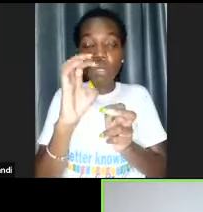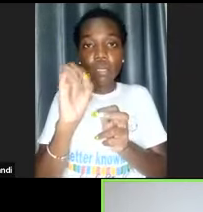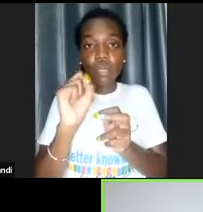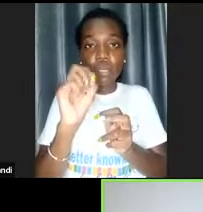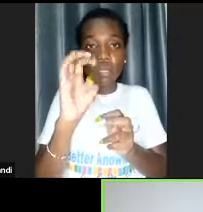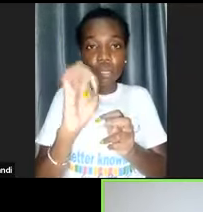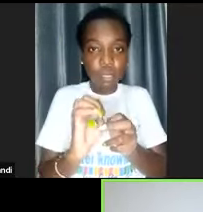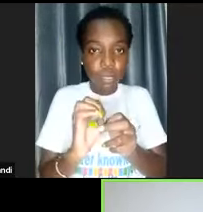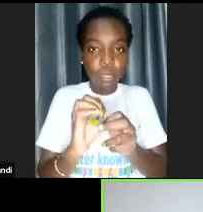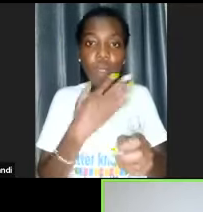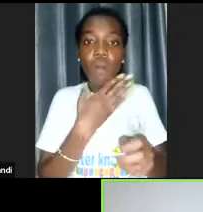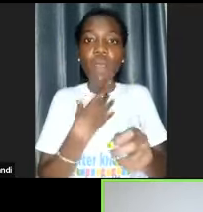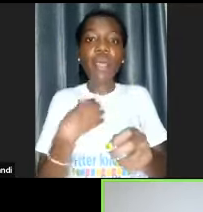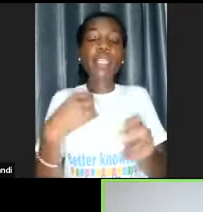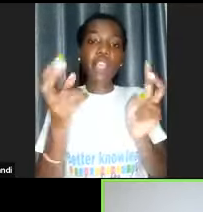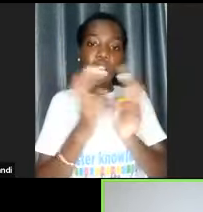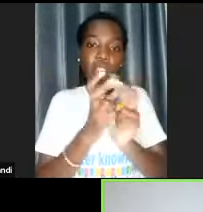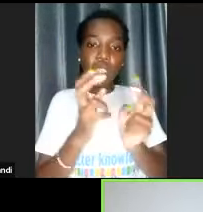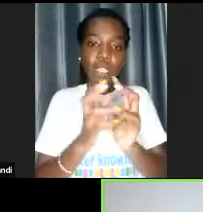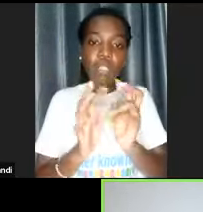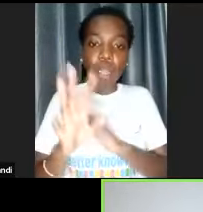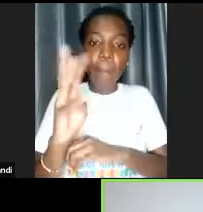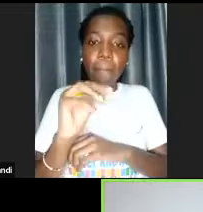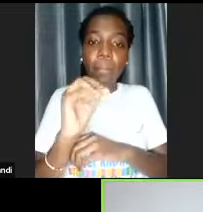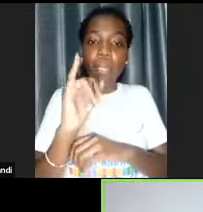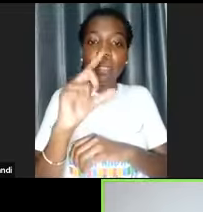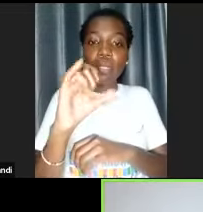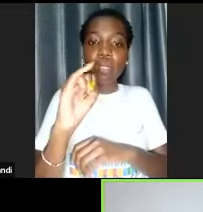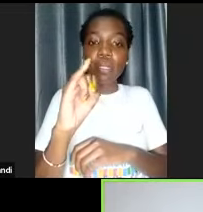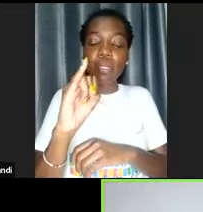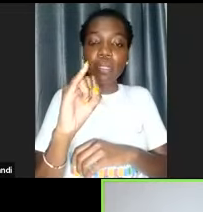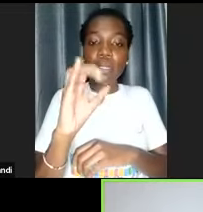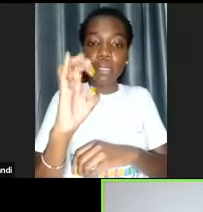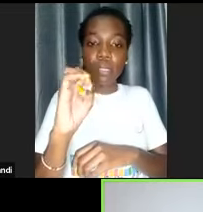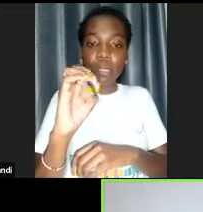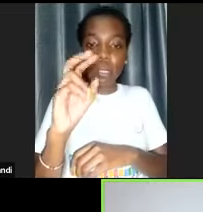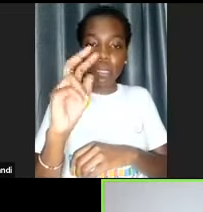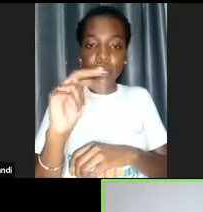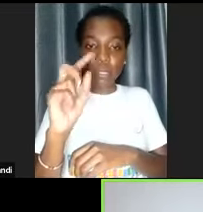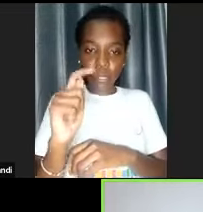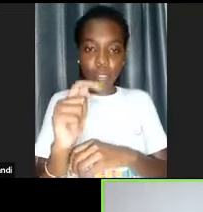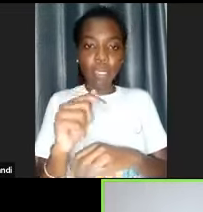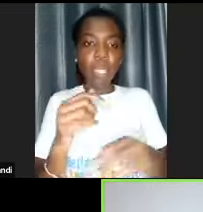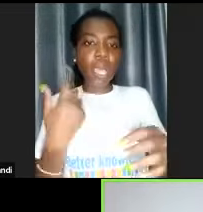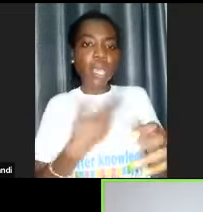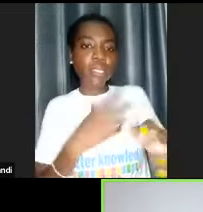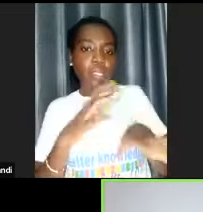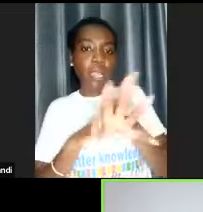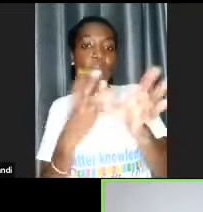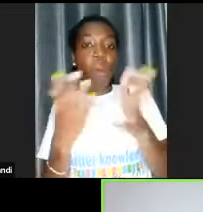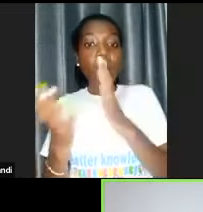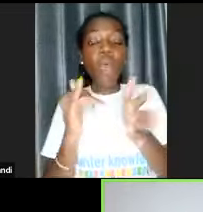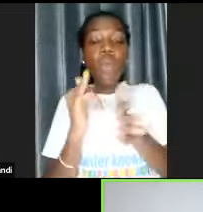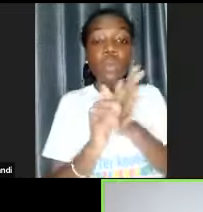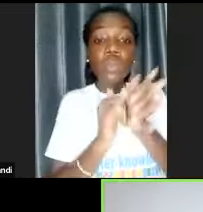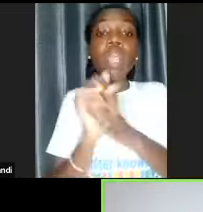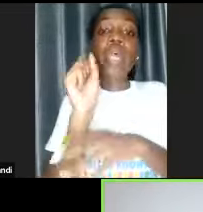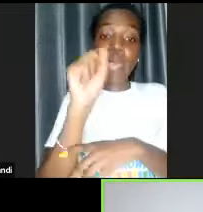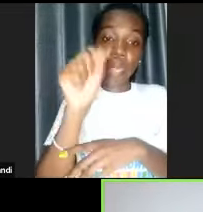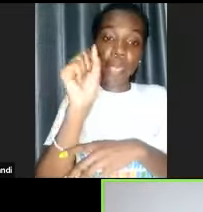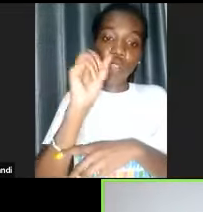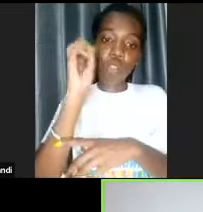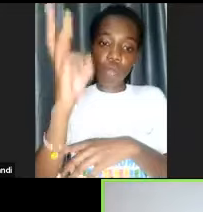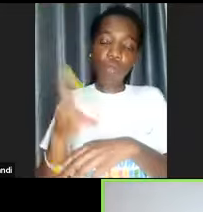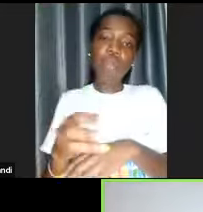And Millicent, kindly, where do we find this recording on YouTube? Yes, it will be uploaded on our YouTube